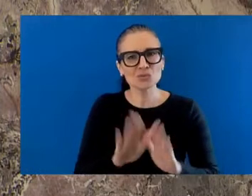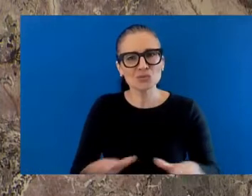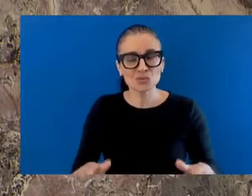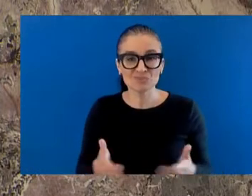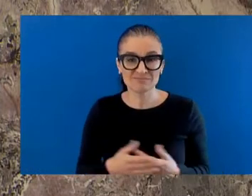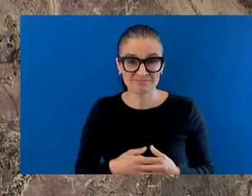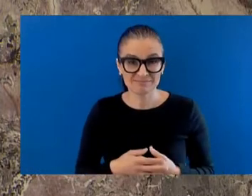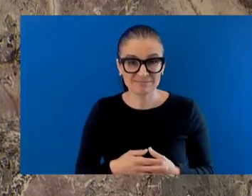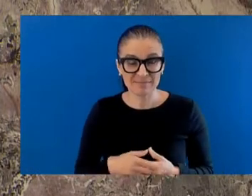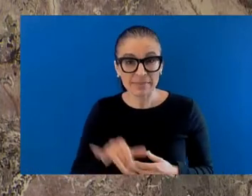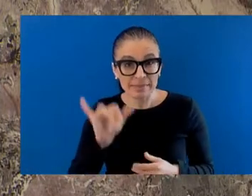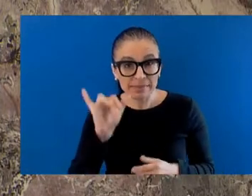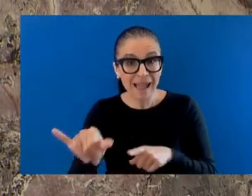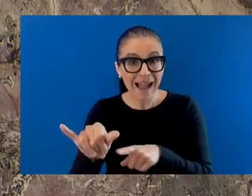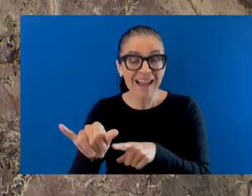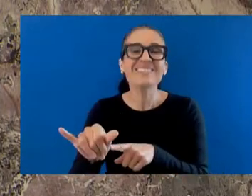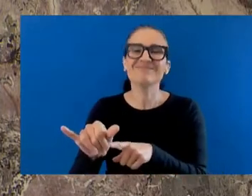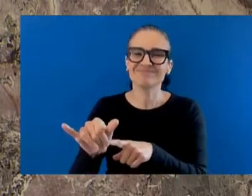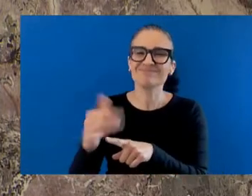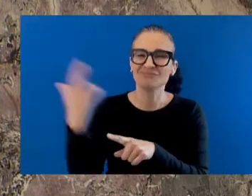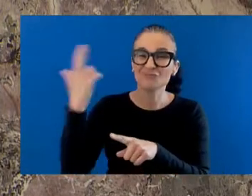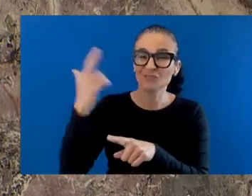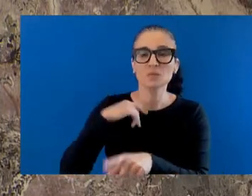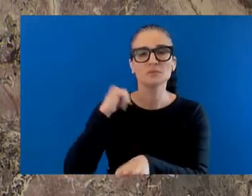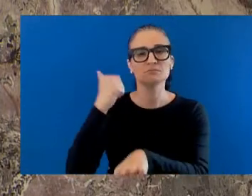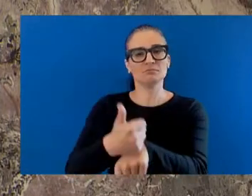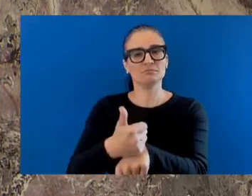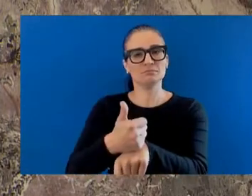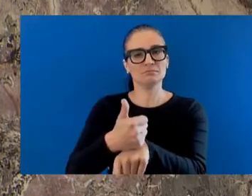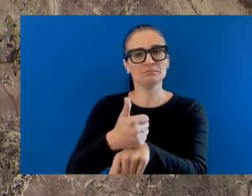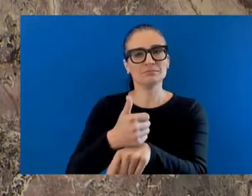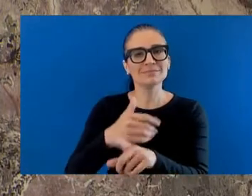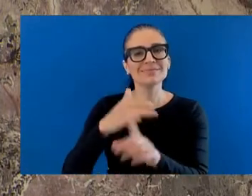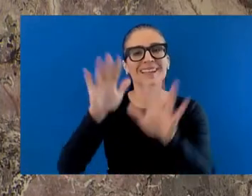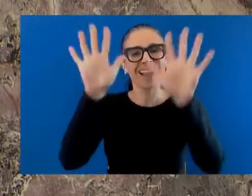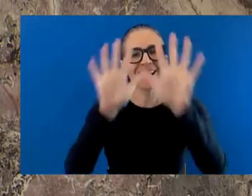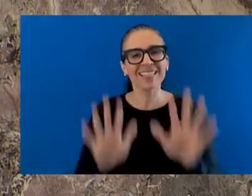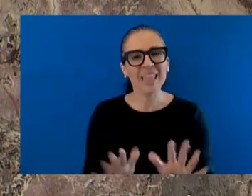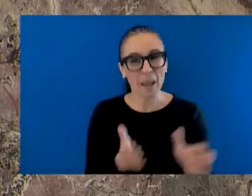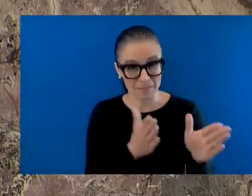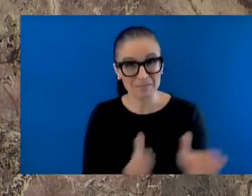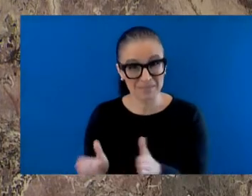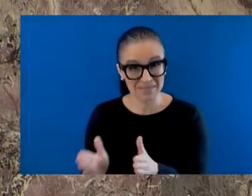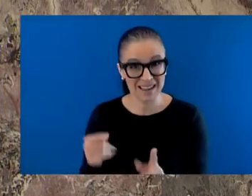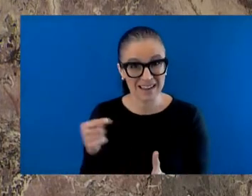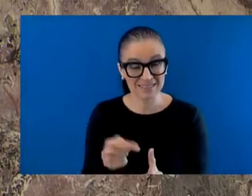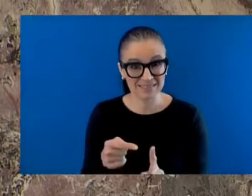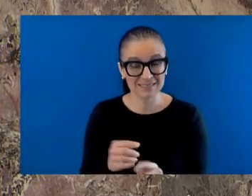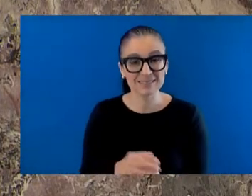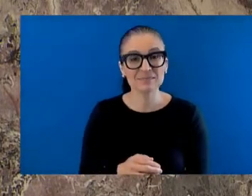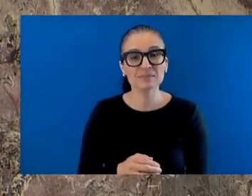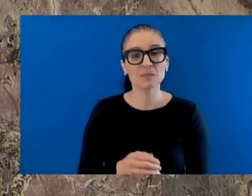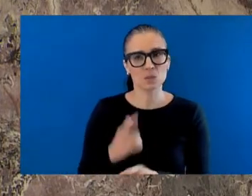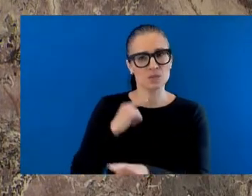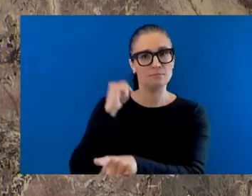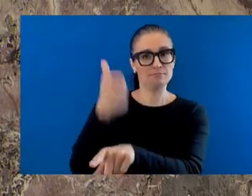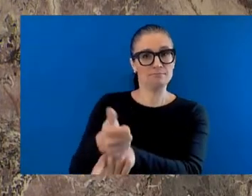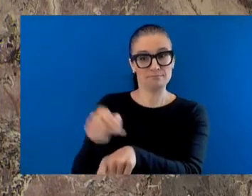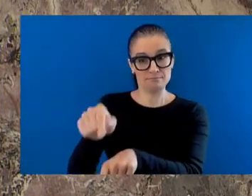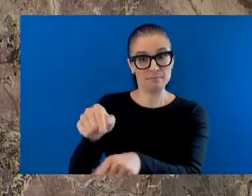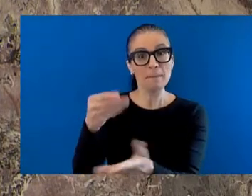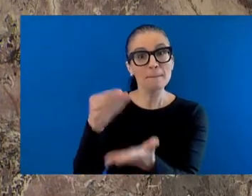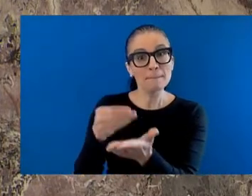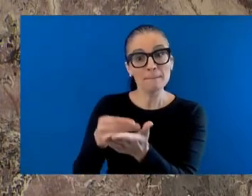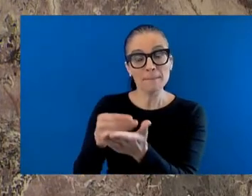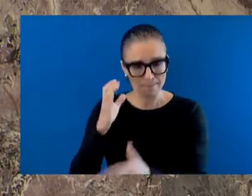putting $500 back in people's pockets through the enhanced BC Family Benefit bonus this year,